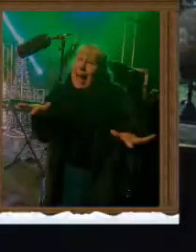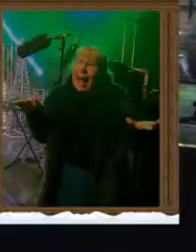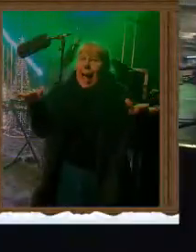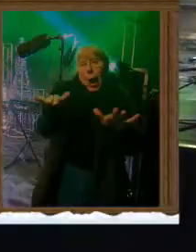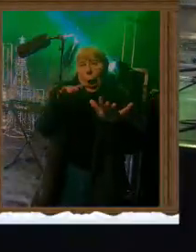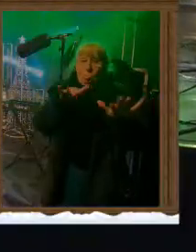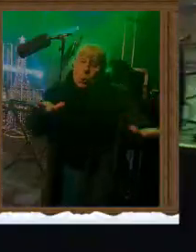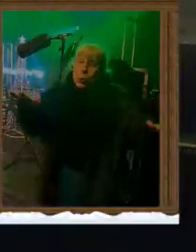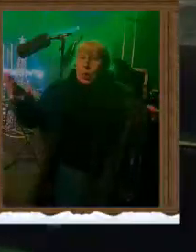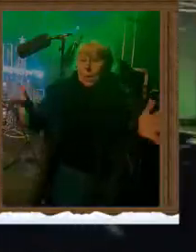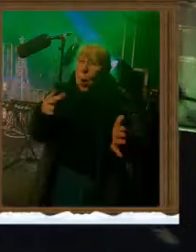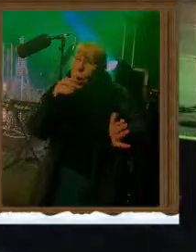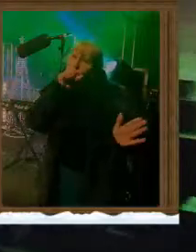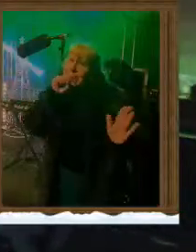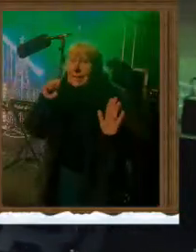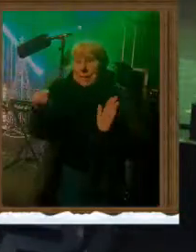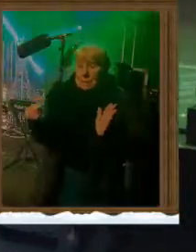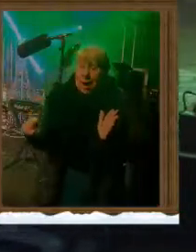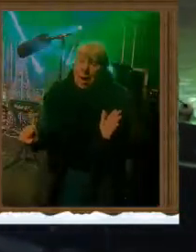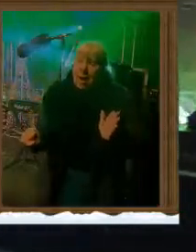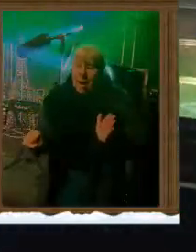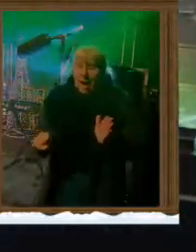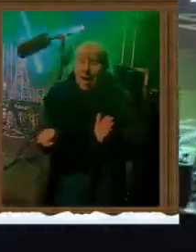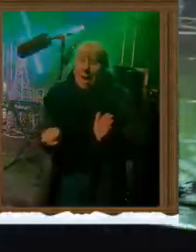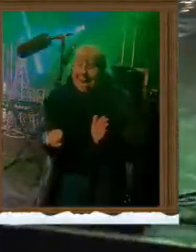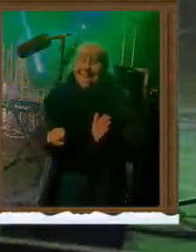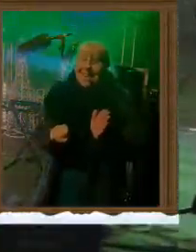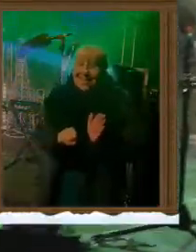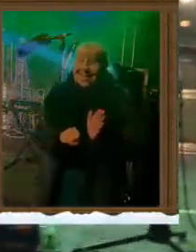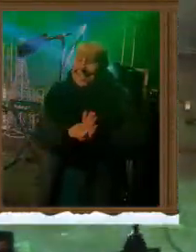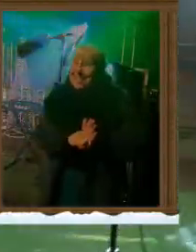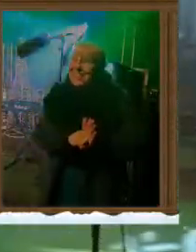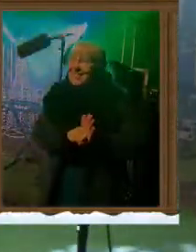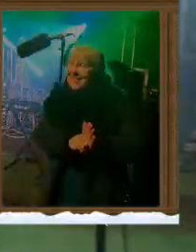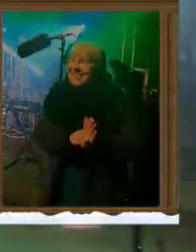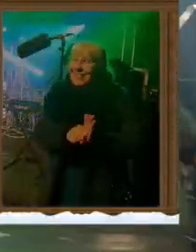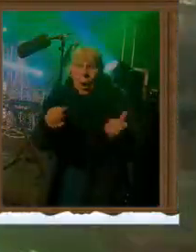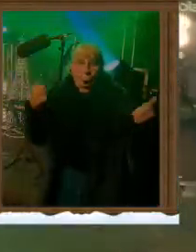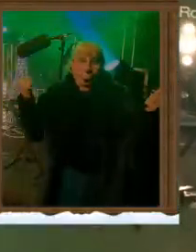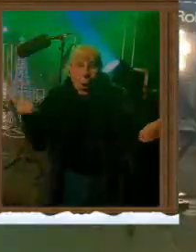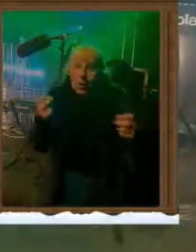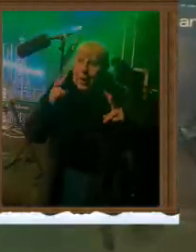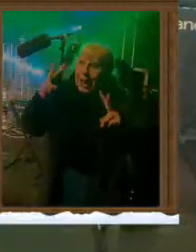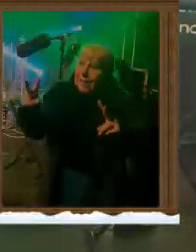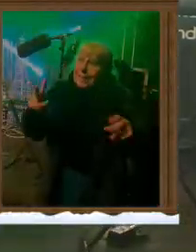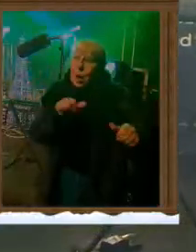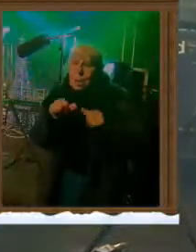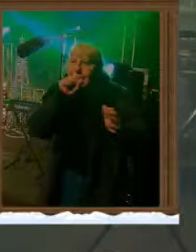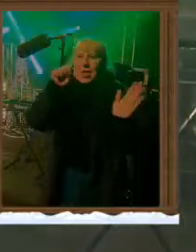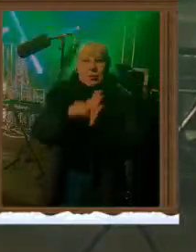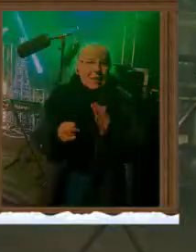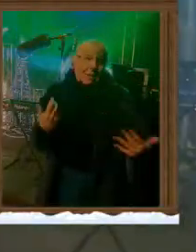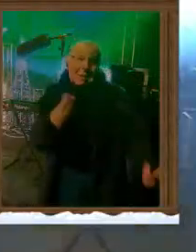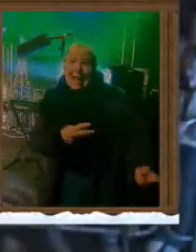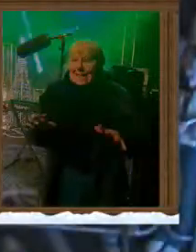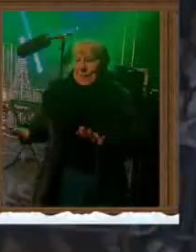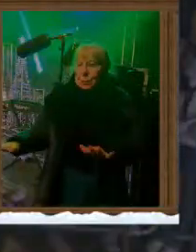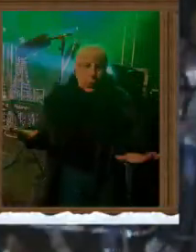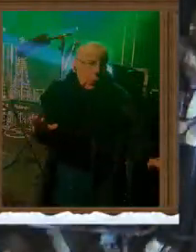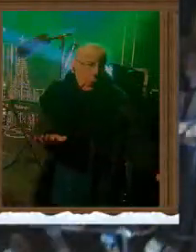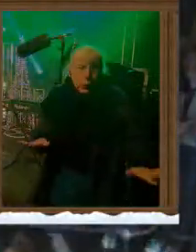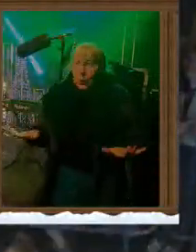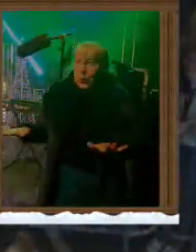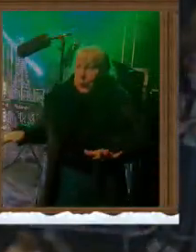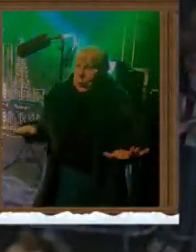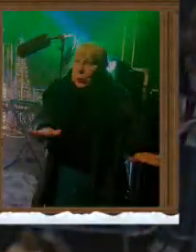ring out for Christmas. Okay, I want to see your best festive dance moves.